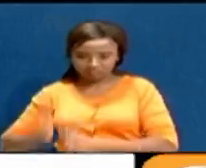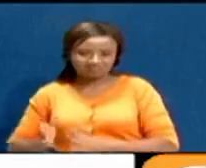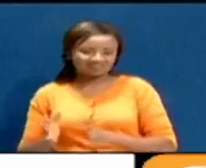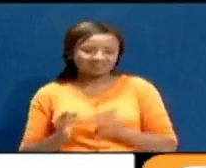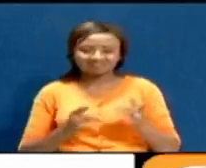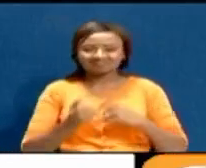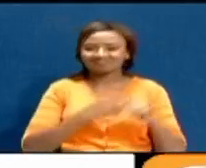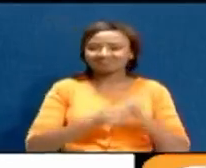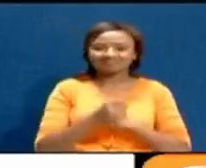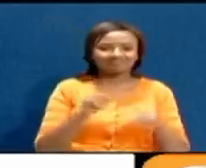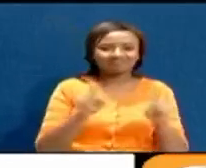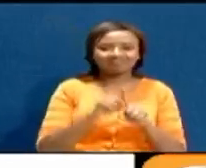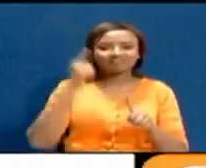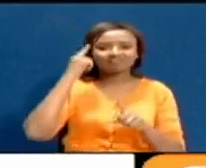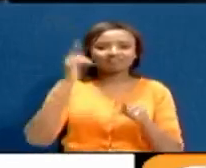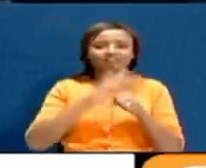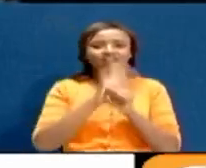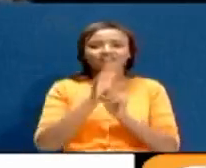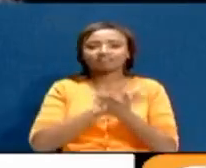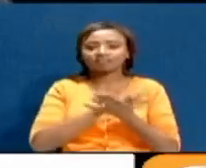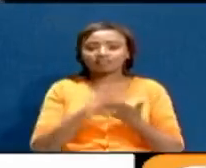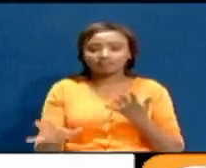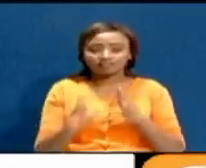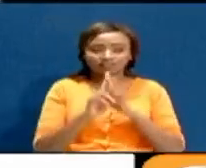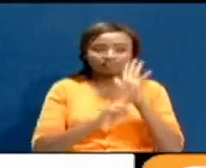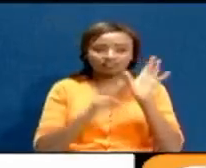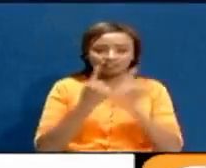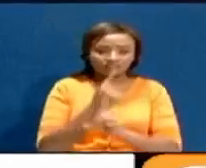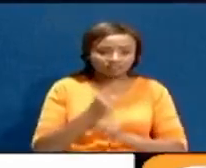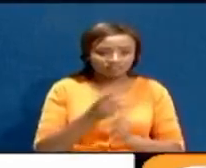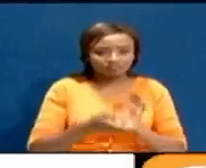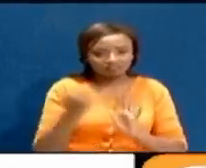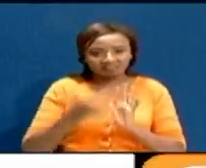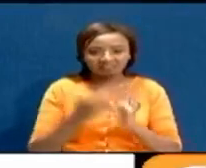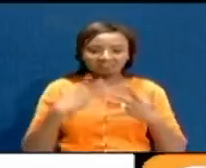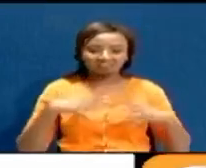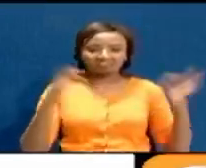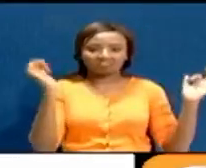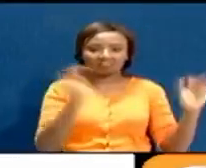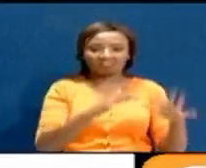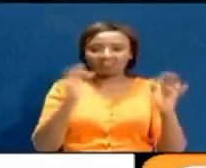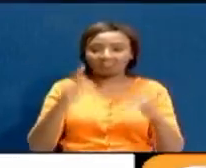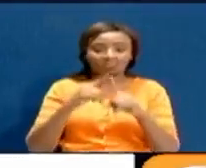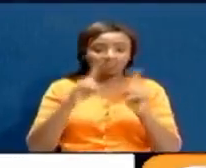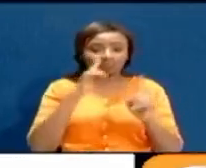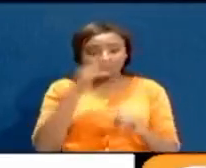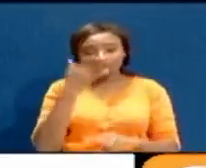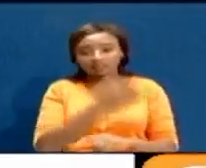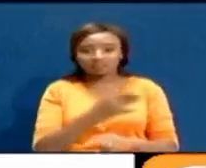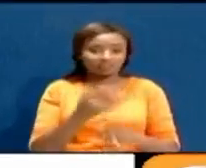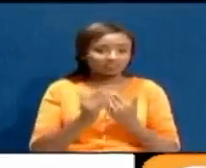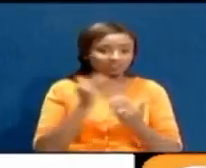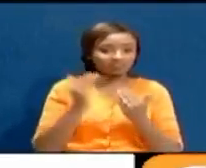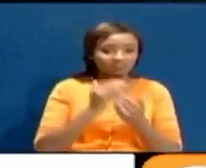not exist, violating protocols as they gather in social places, oblivious of the risk they pose